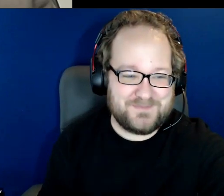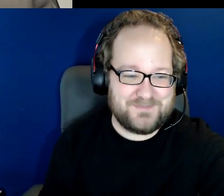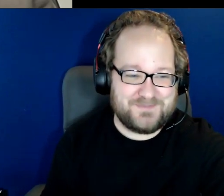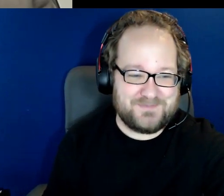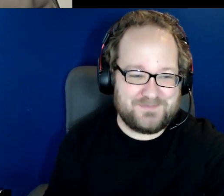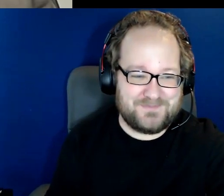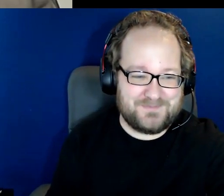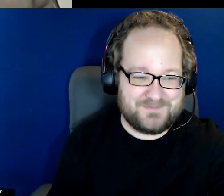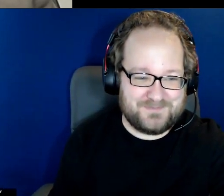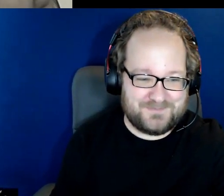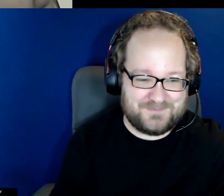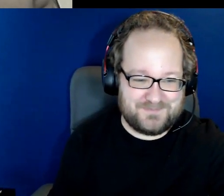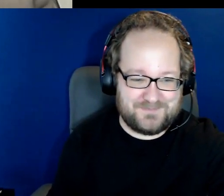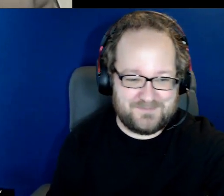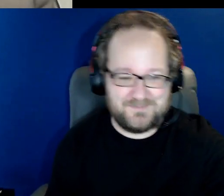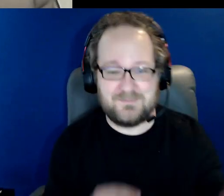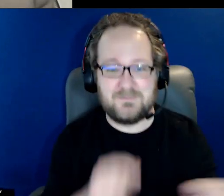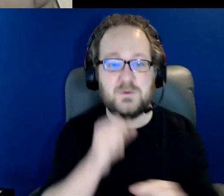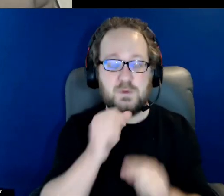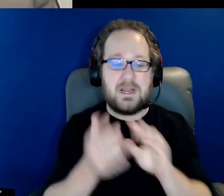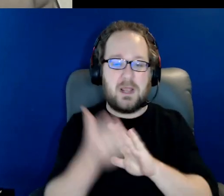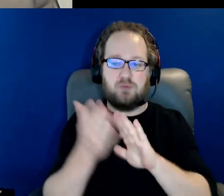clothing. Do not run your oven.